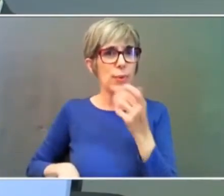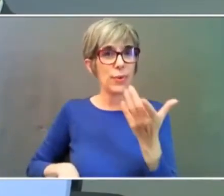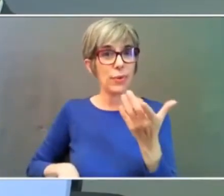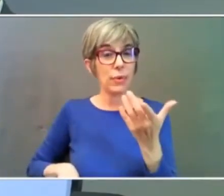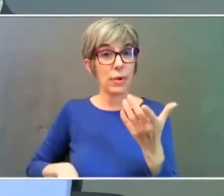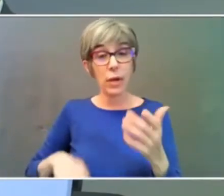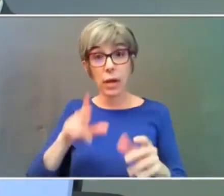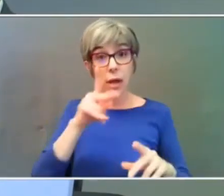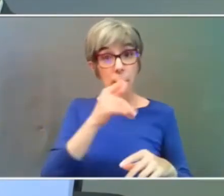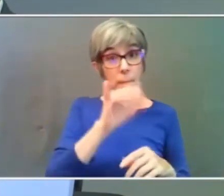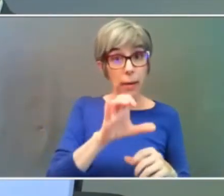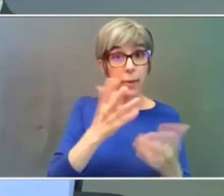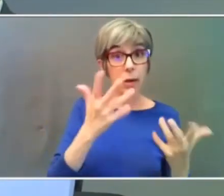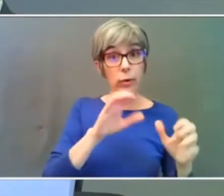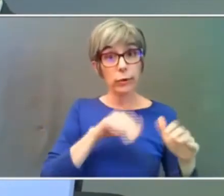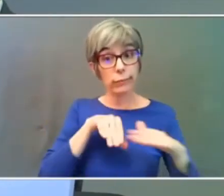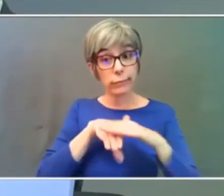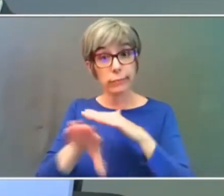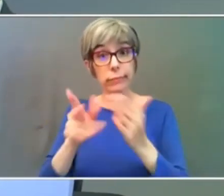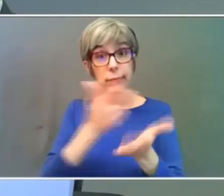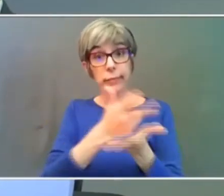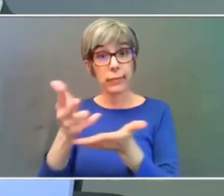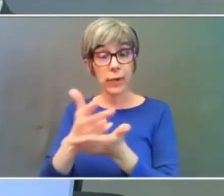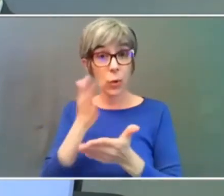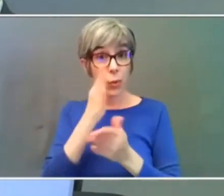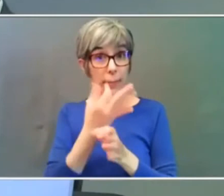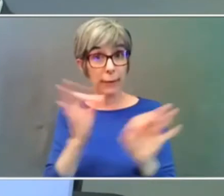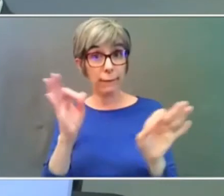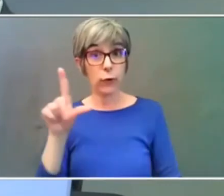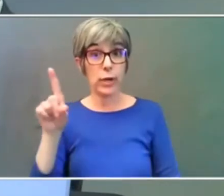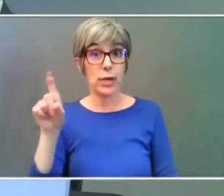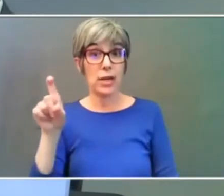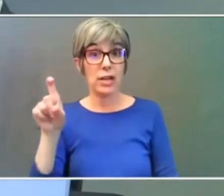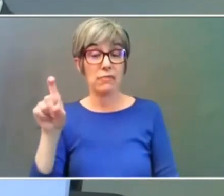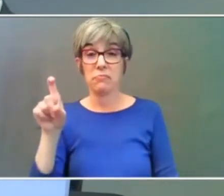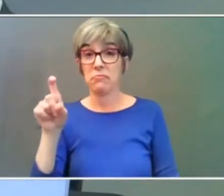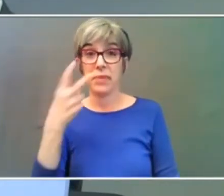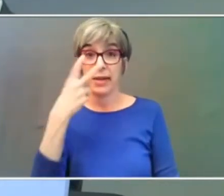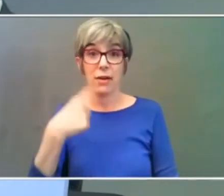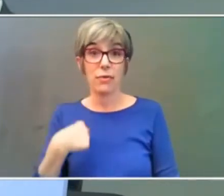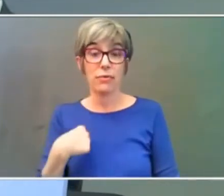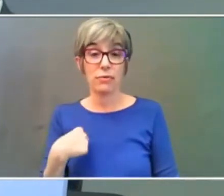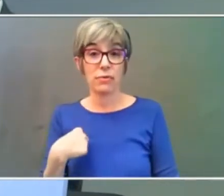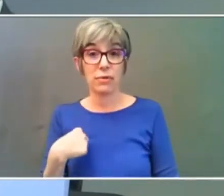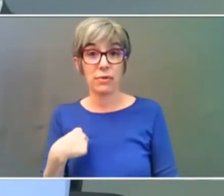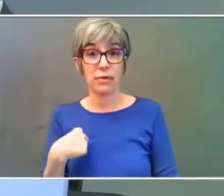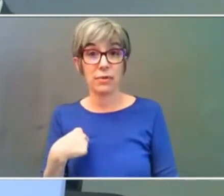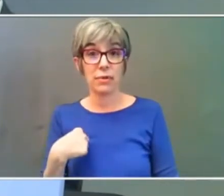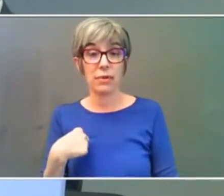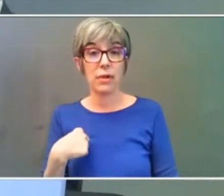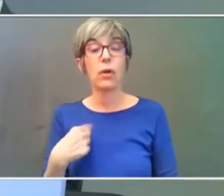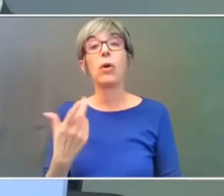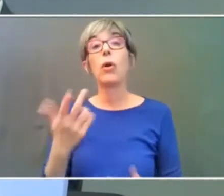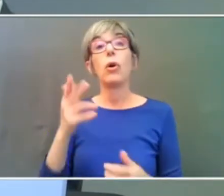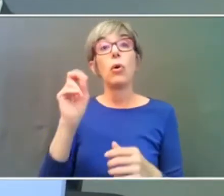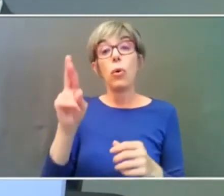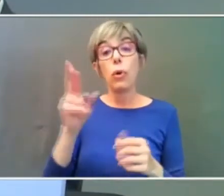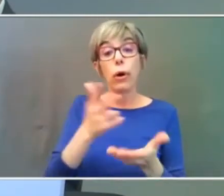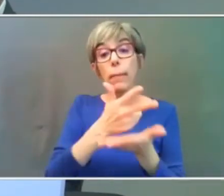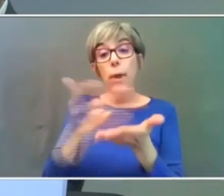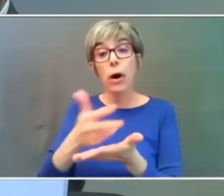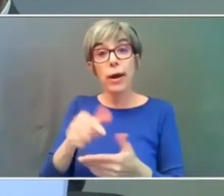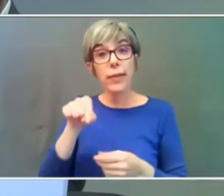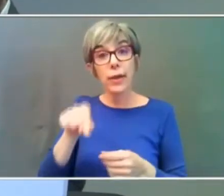public? I kind of doubt it. Is it going to be for the people that work in the businesses around